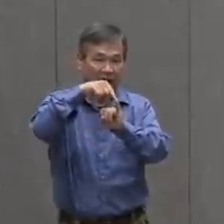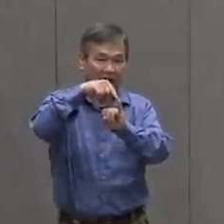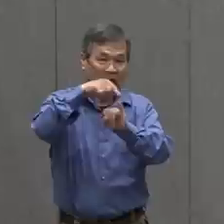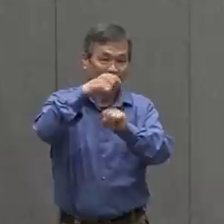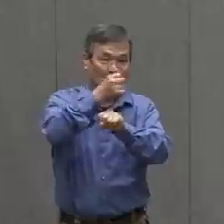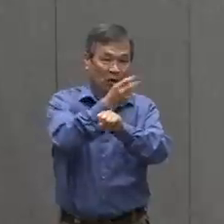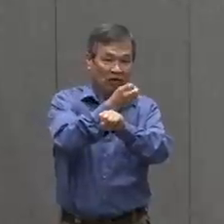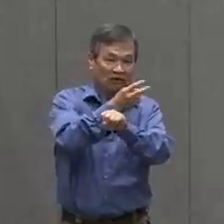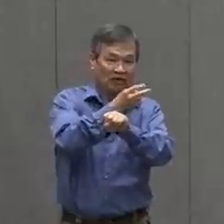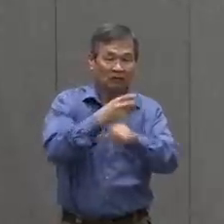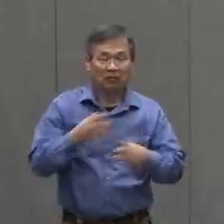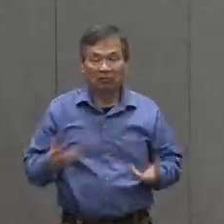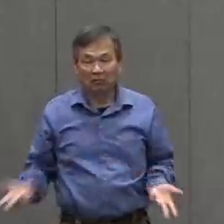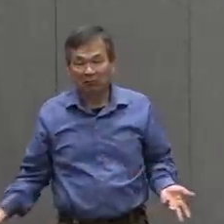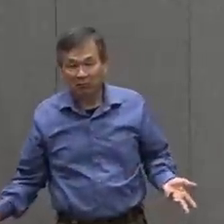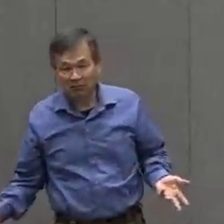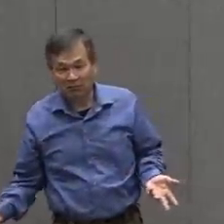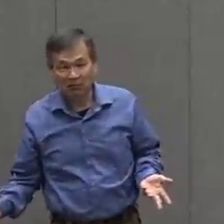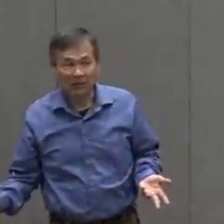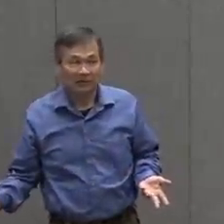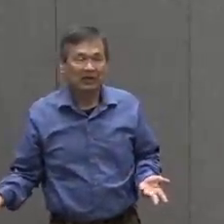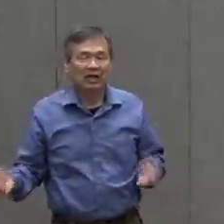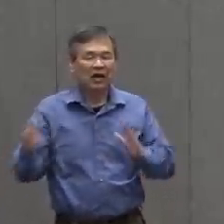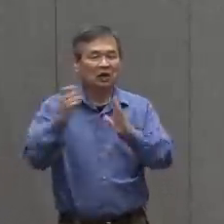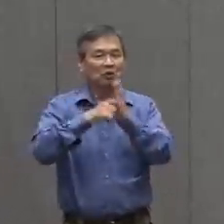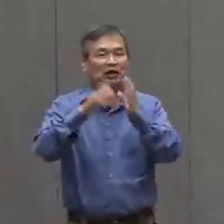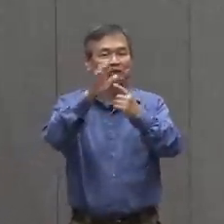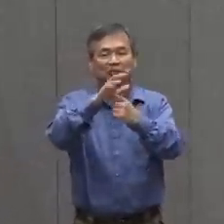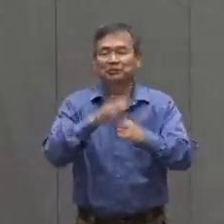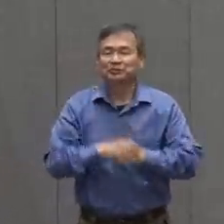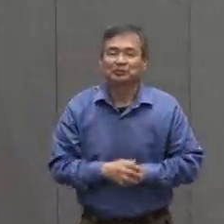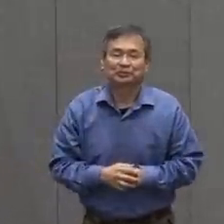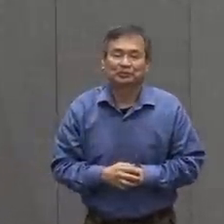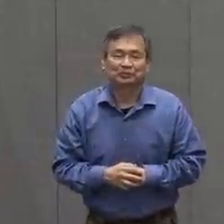12. Let me write that on the board.